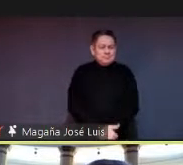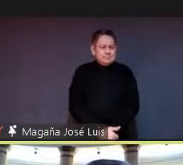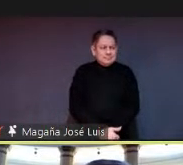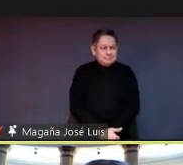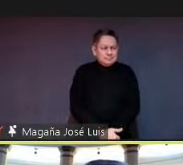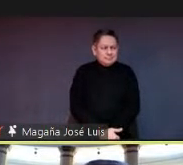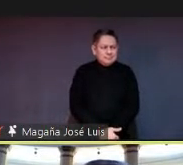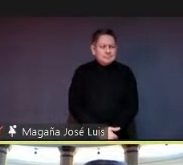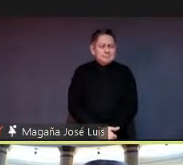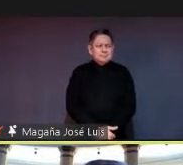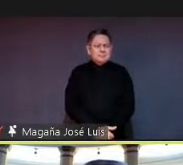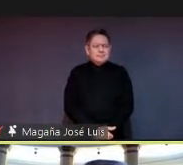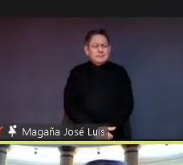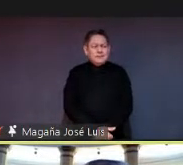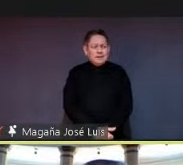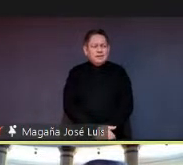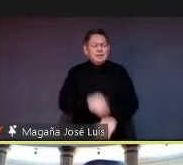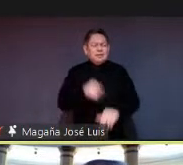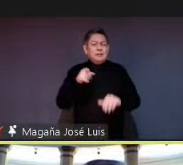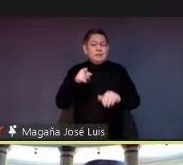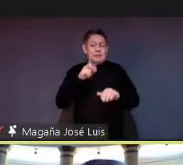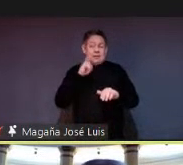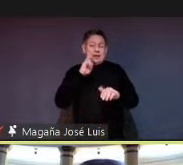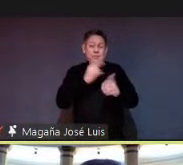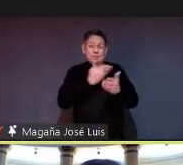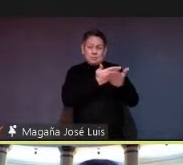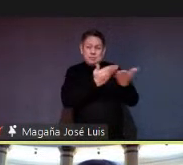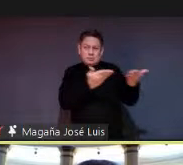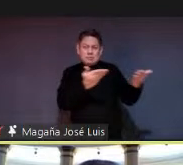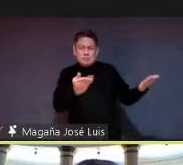of validation and assessment of those proposals.